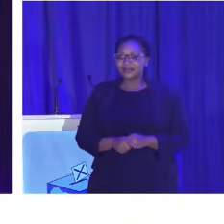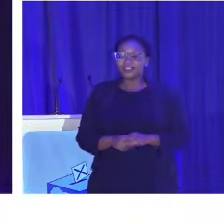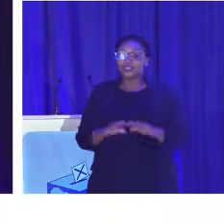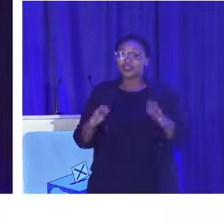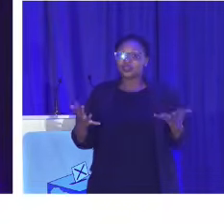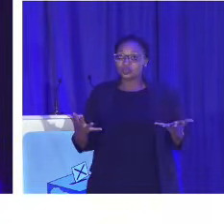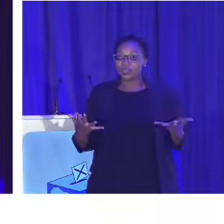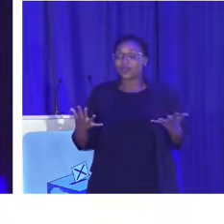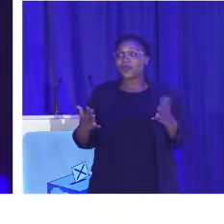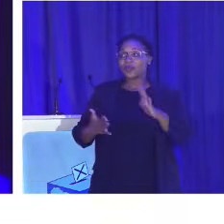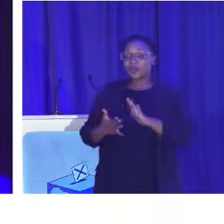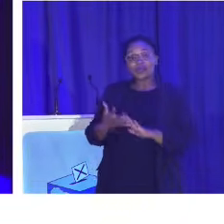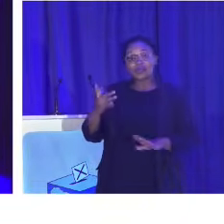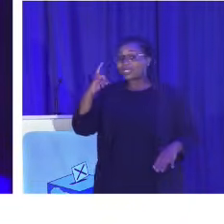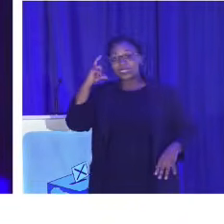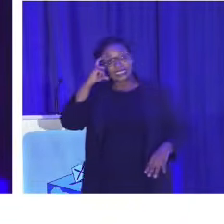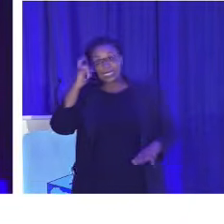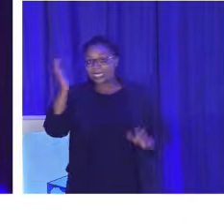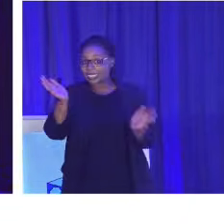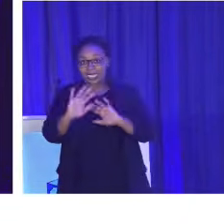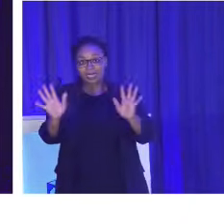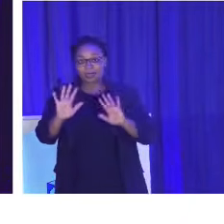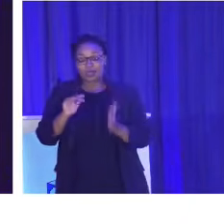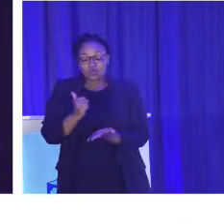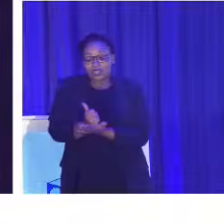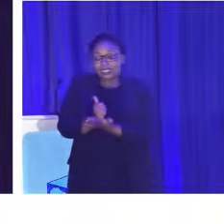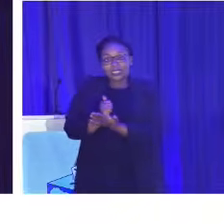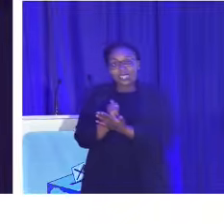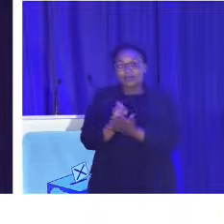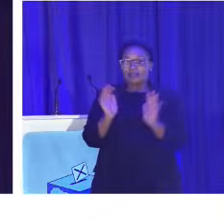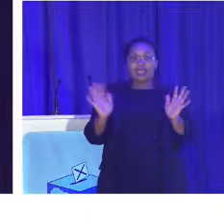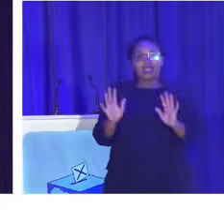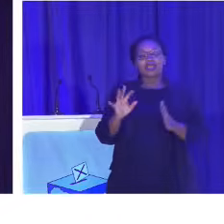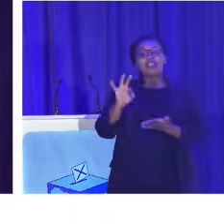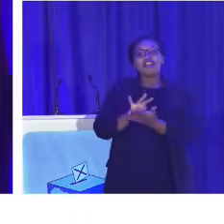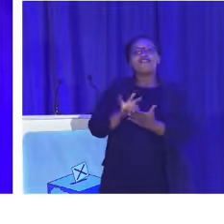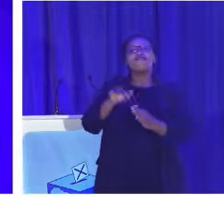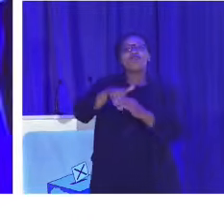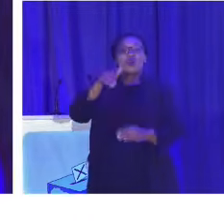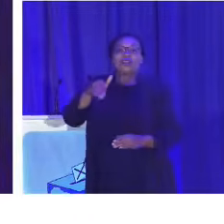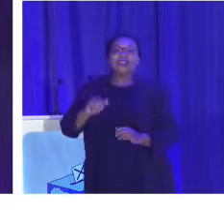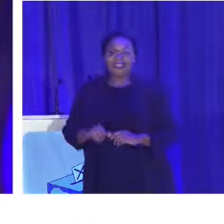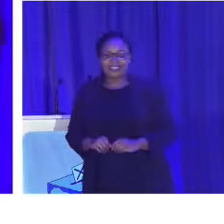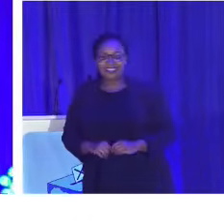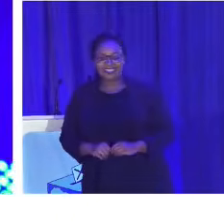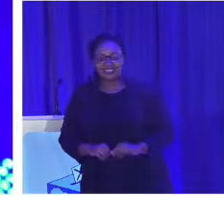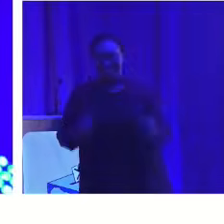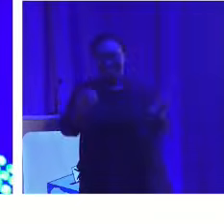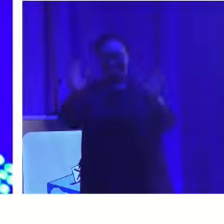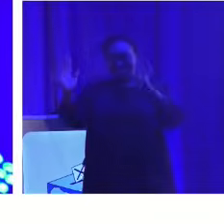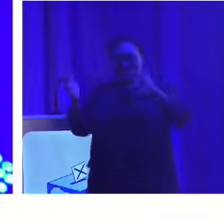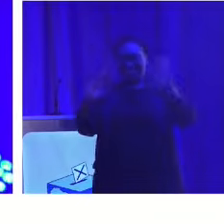So don't sleep. Don't sit back. Vote.